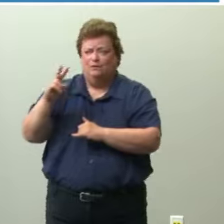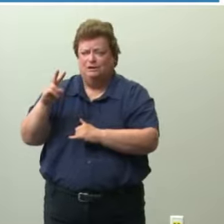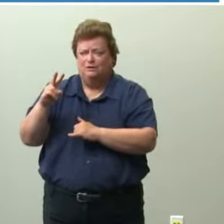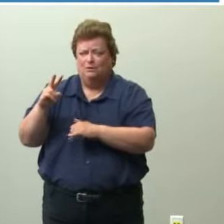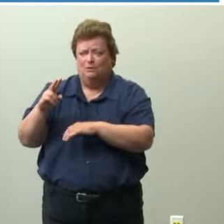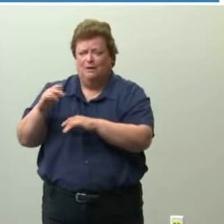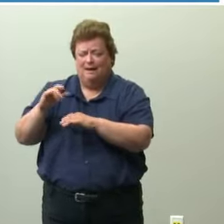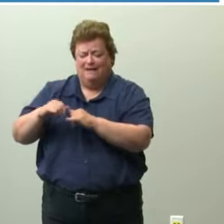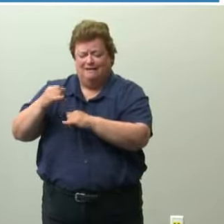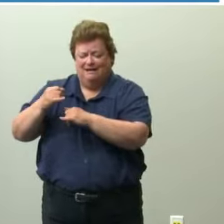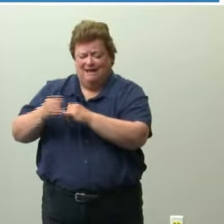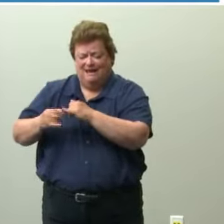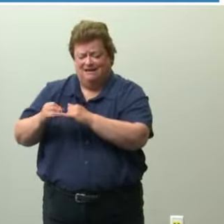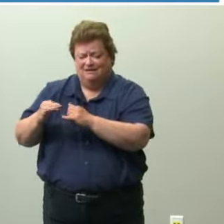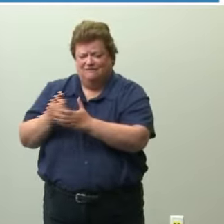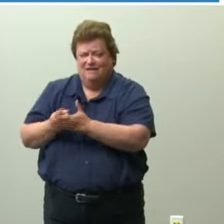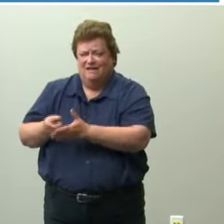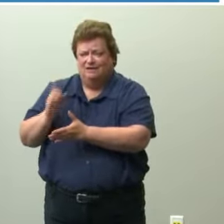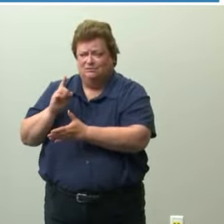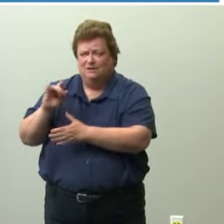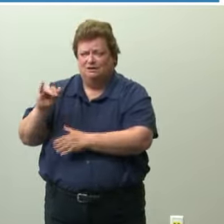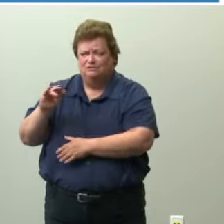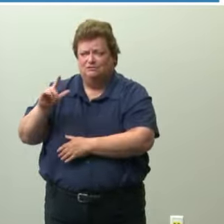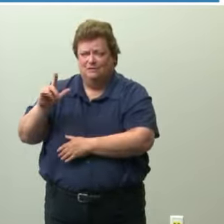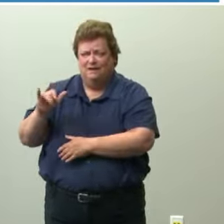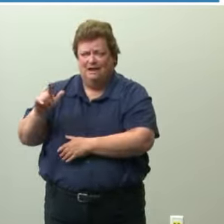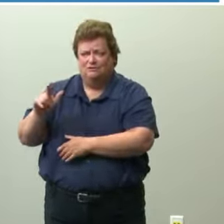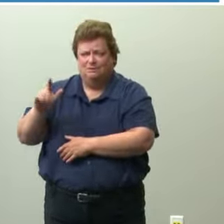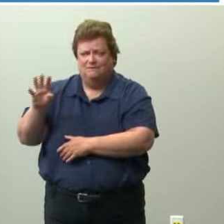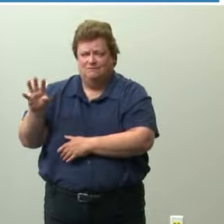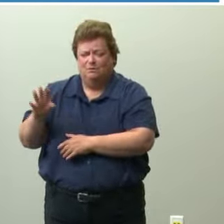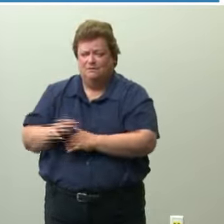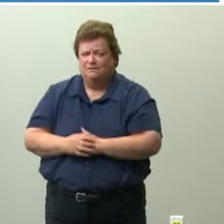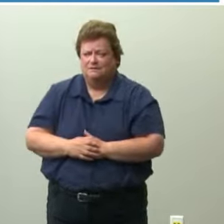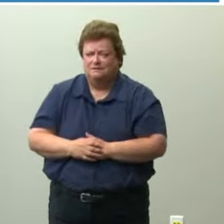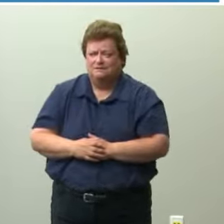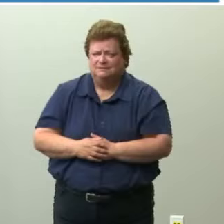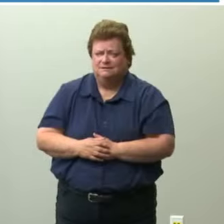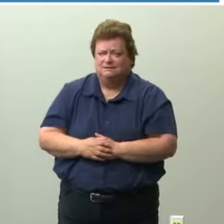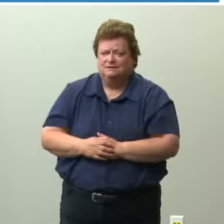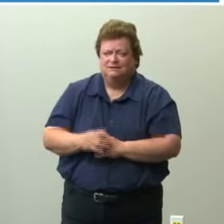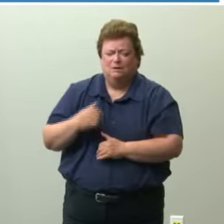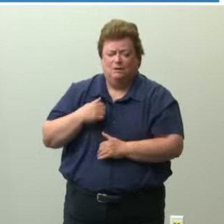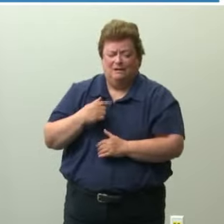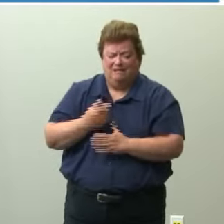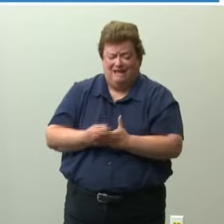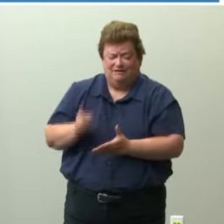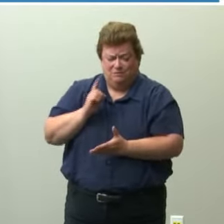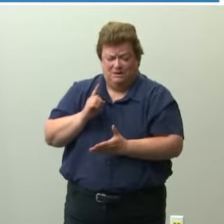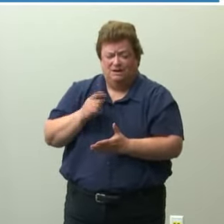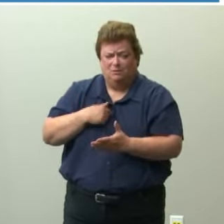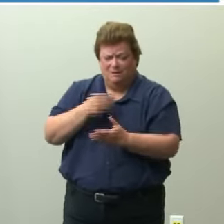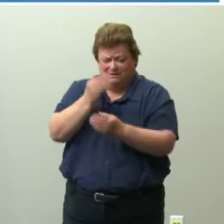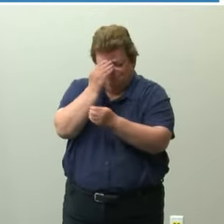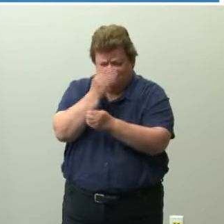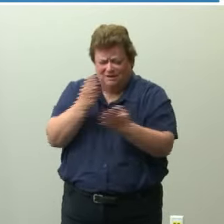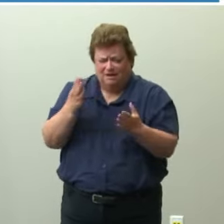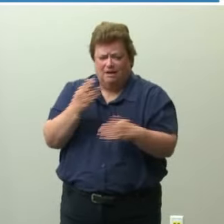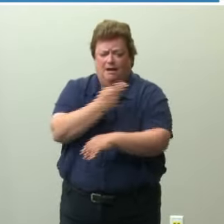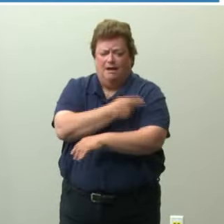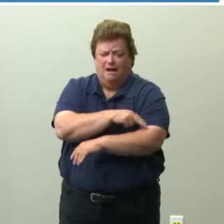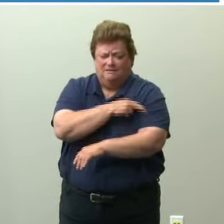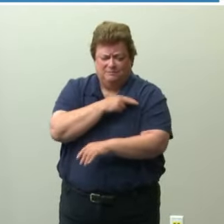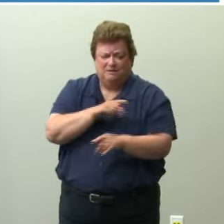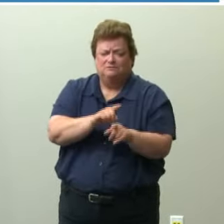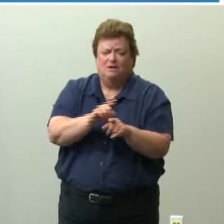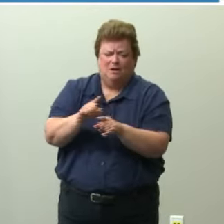per day at the end of last week, ending July 24th. As we shared last week, hospitalizations have